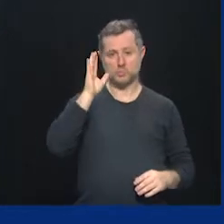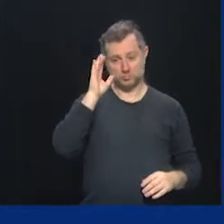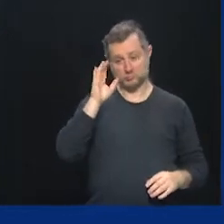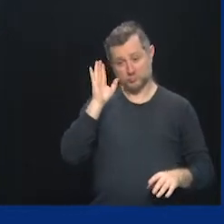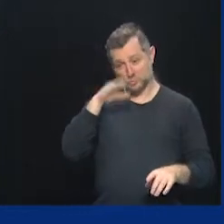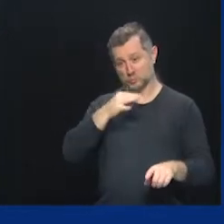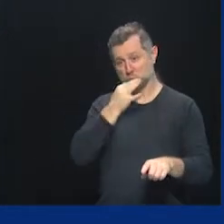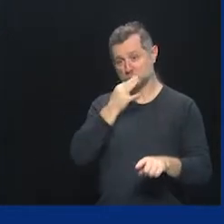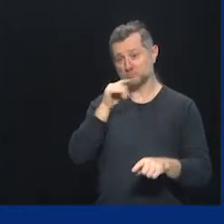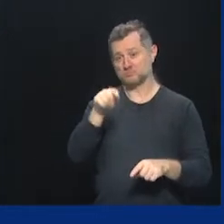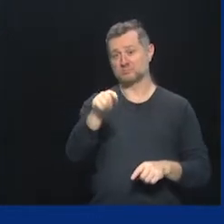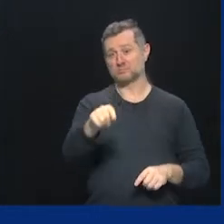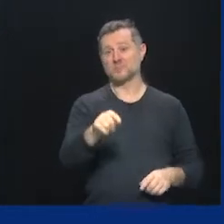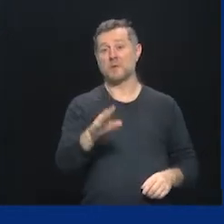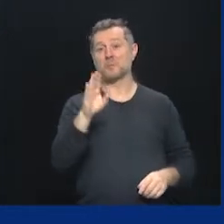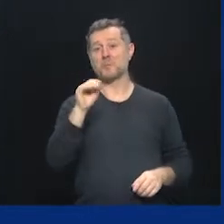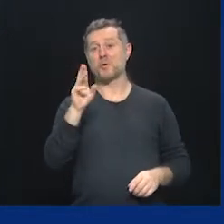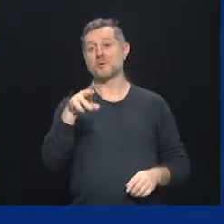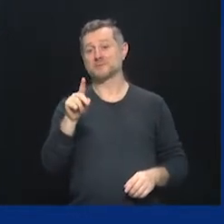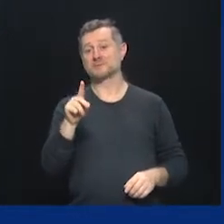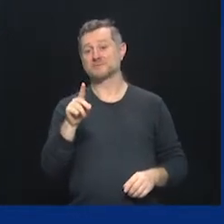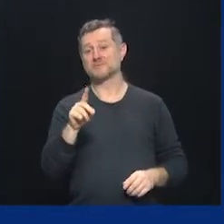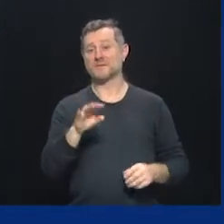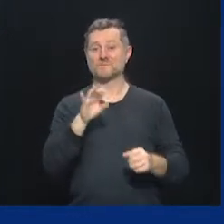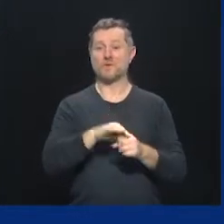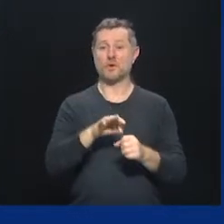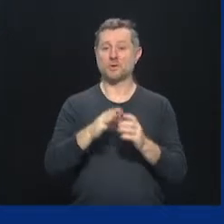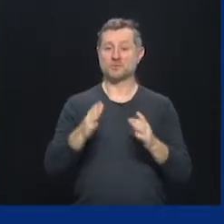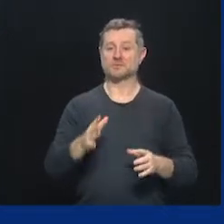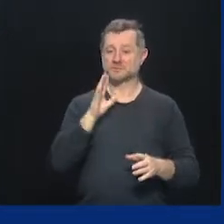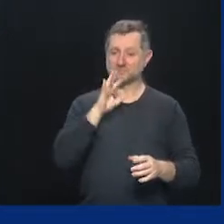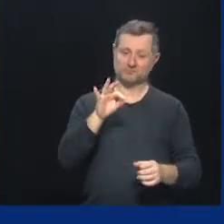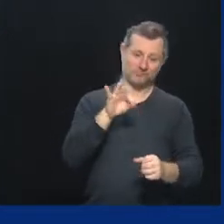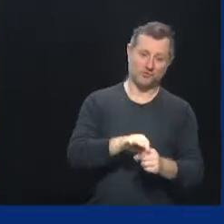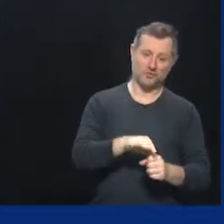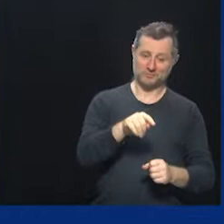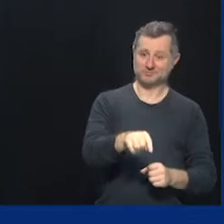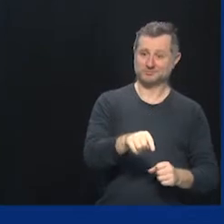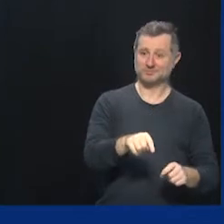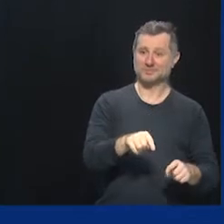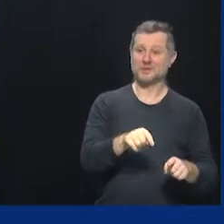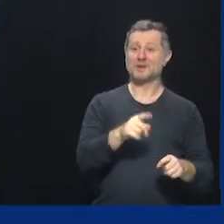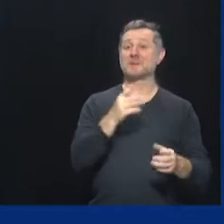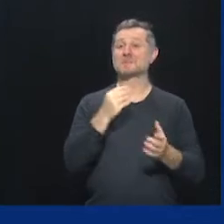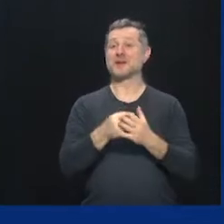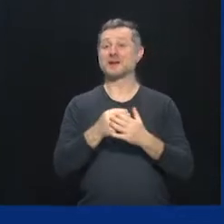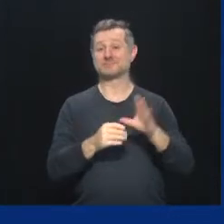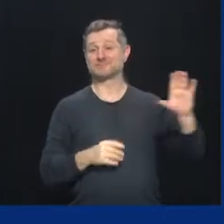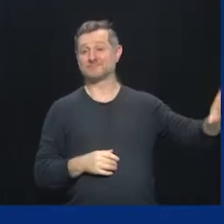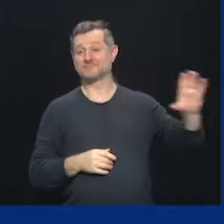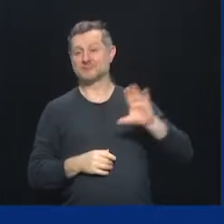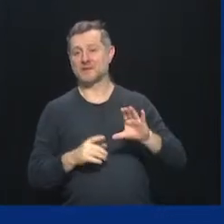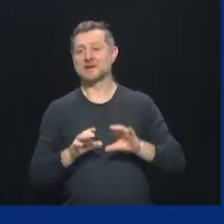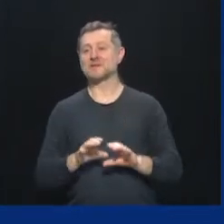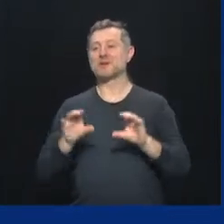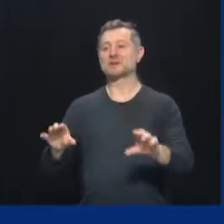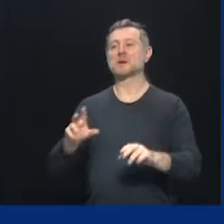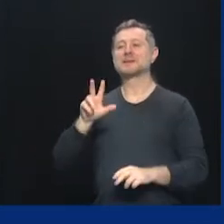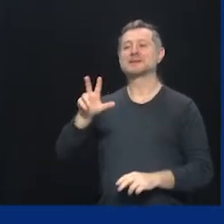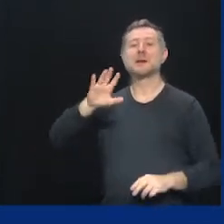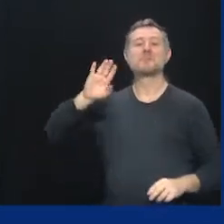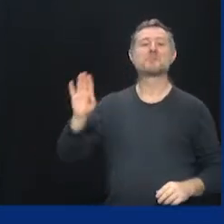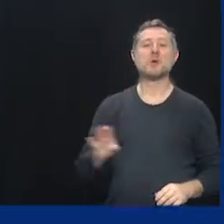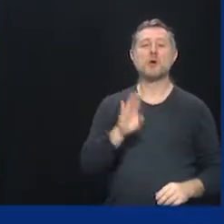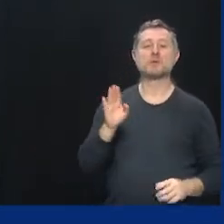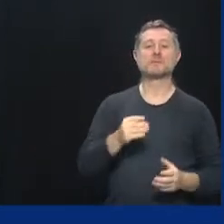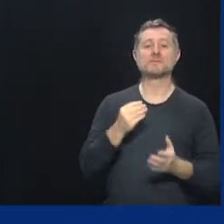part of the voters having to make a decision of investing $3 billion into our infrastructure,